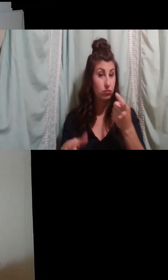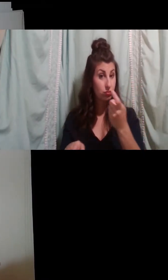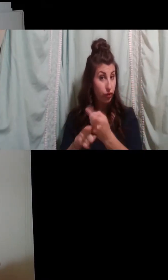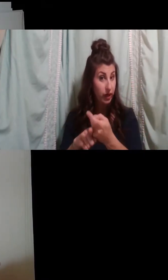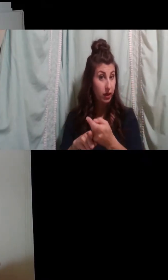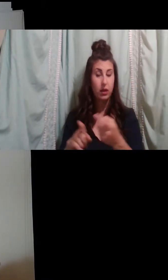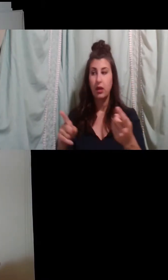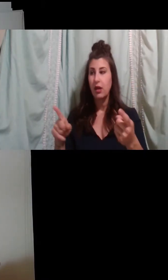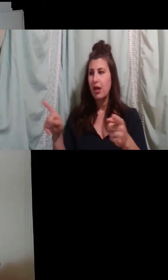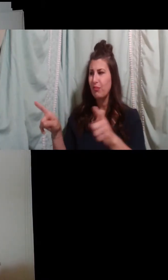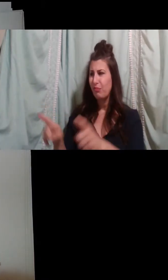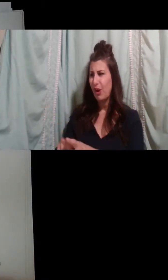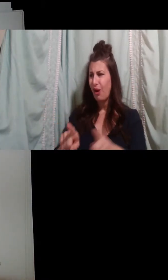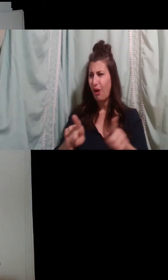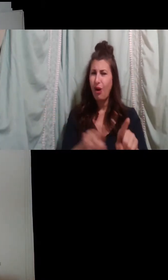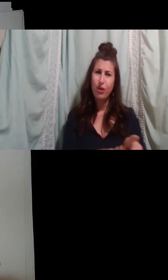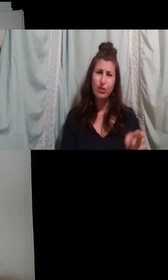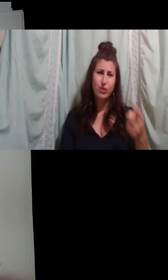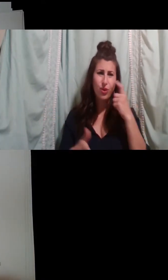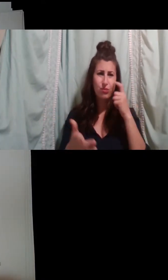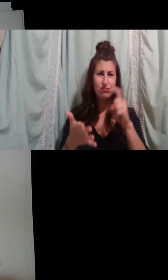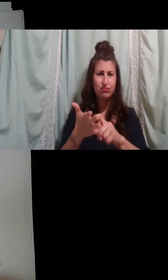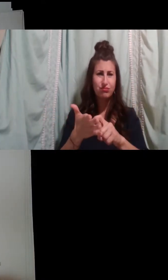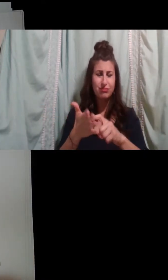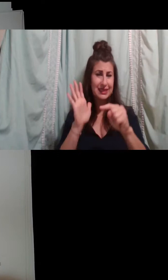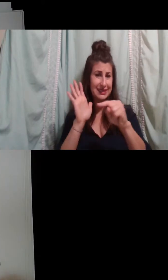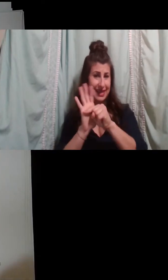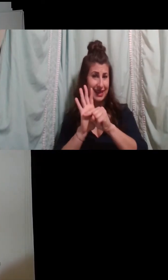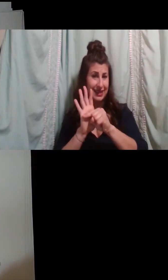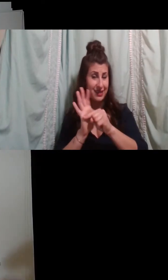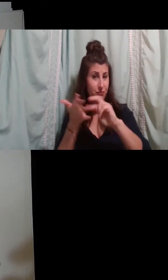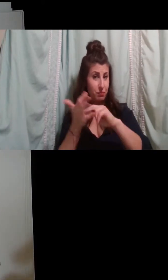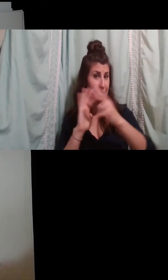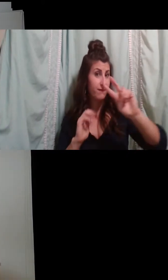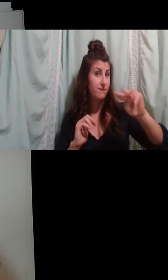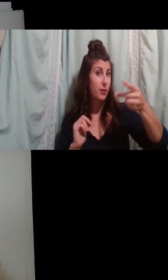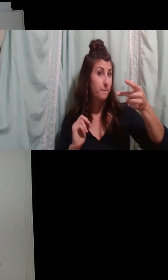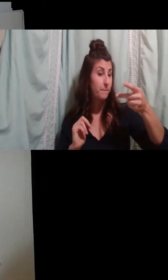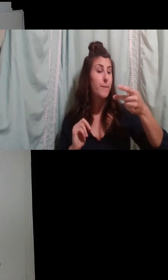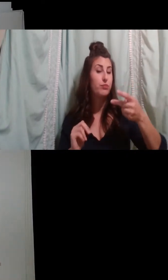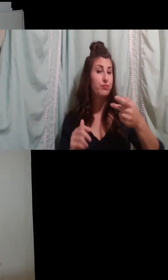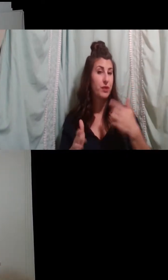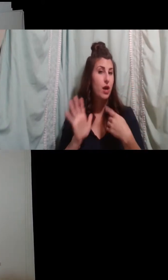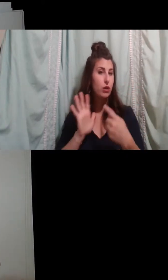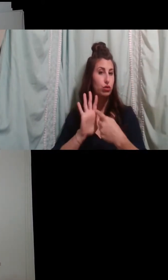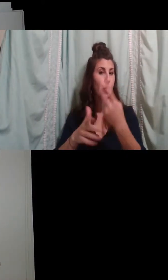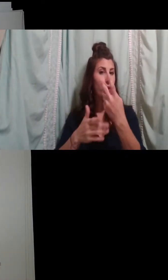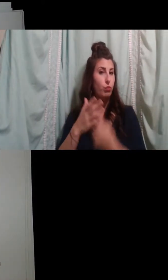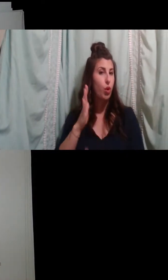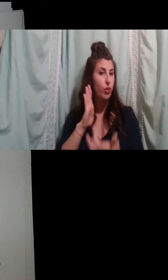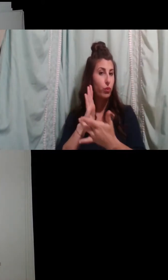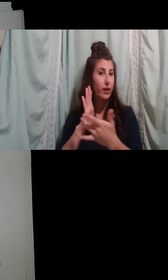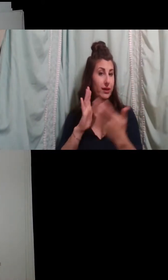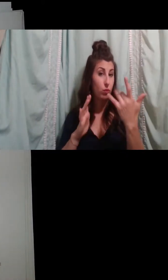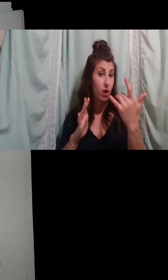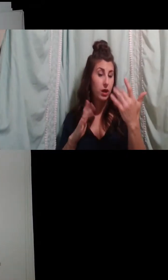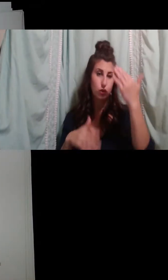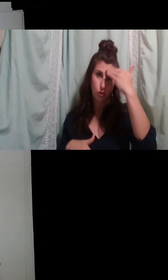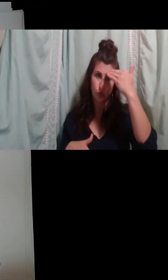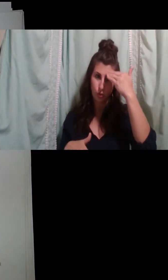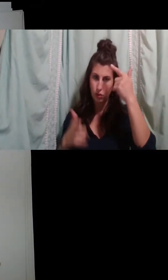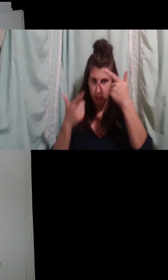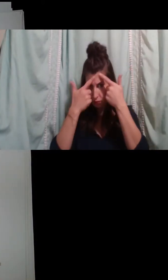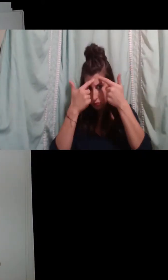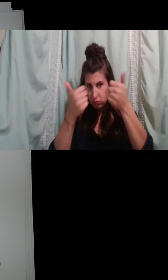exponents, all right, but we also learned that if we see a negative, we can flip it. So I'm going to show you both ways just so that